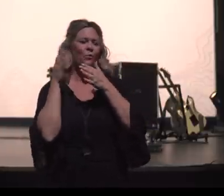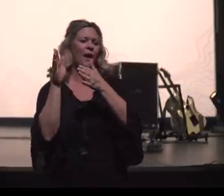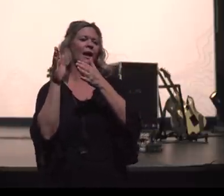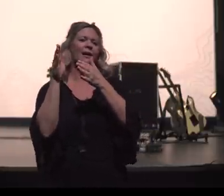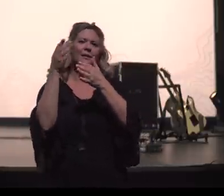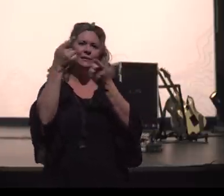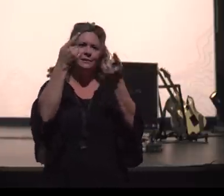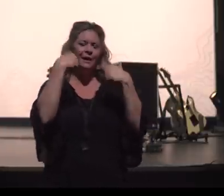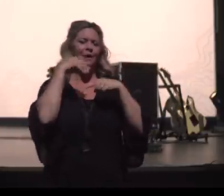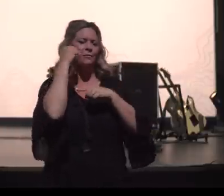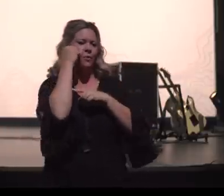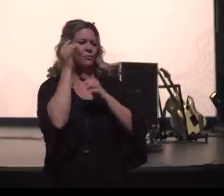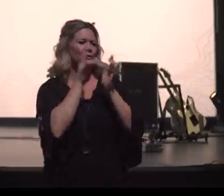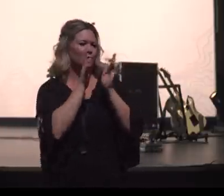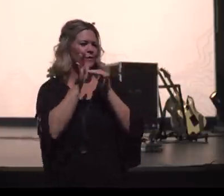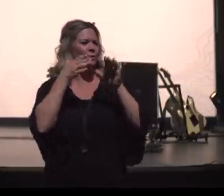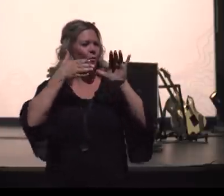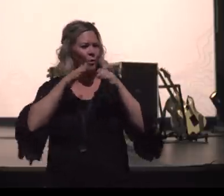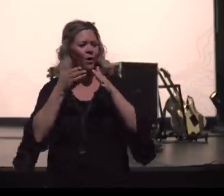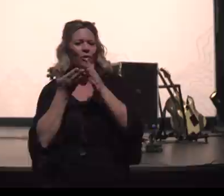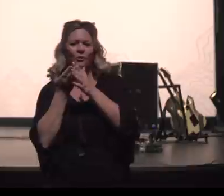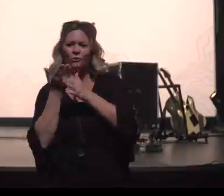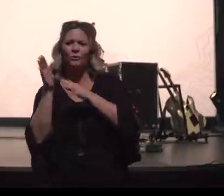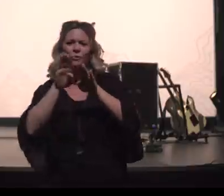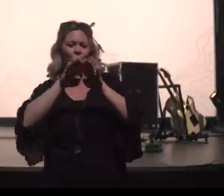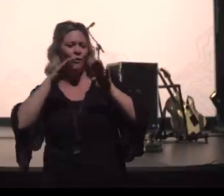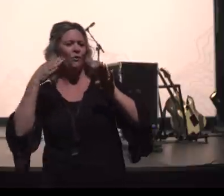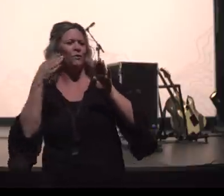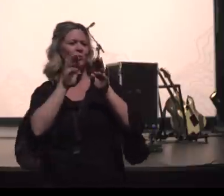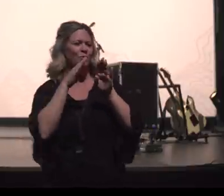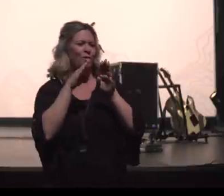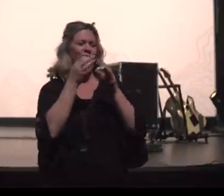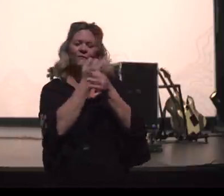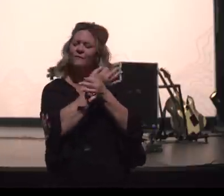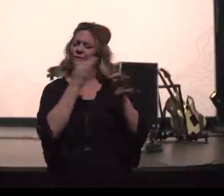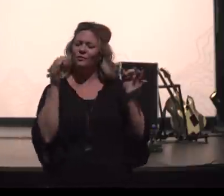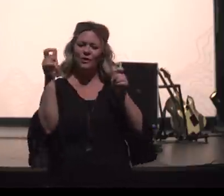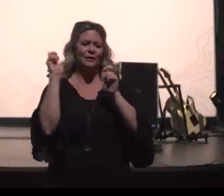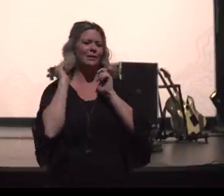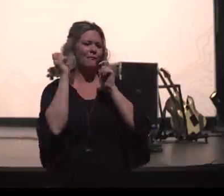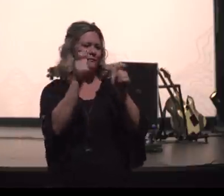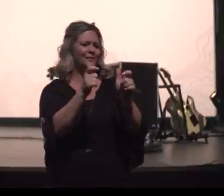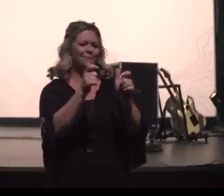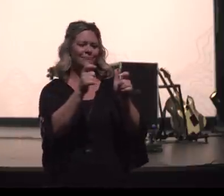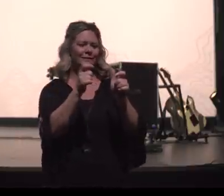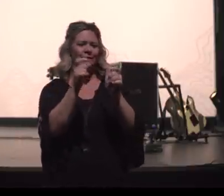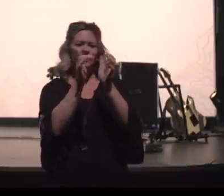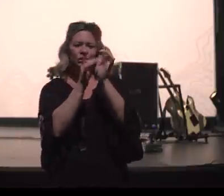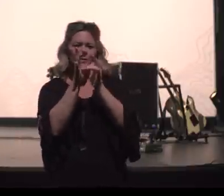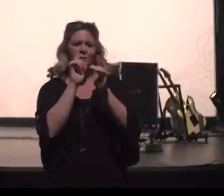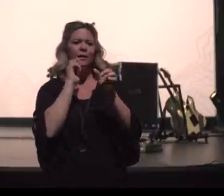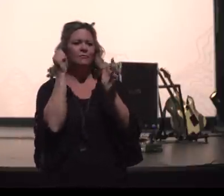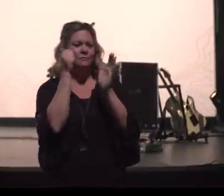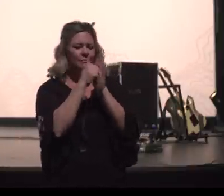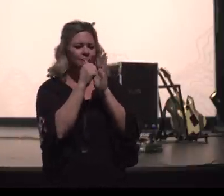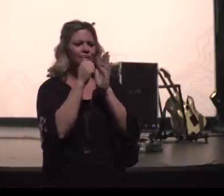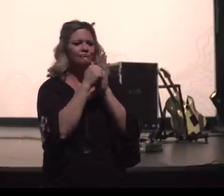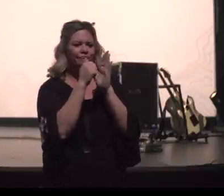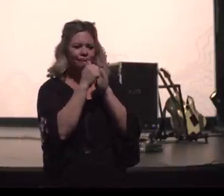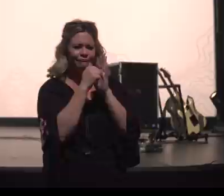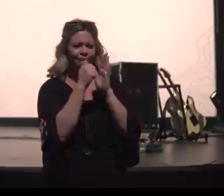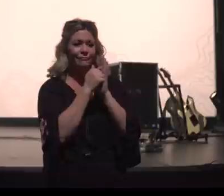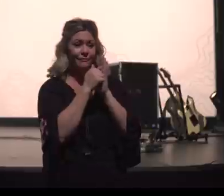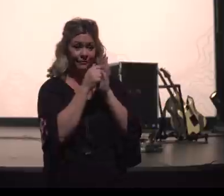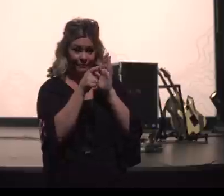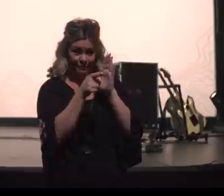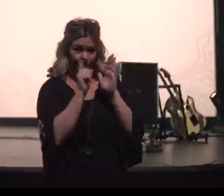to come home to Jesus is to walk through an open door. It's a free gift, and God's just waiting for you. In other words, he's been knocking. The only question is,